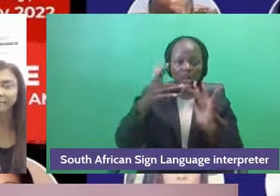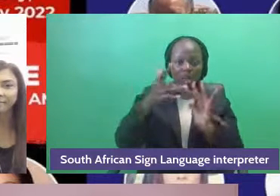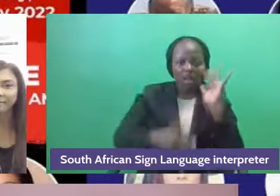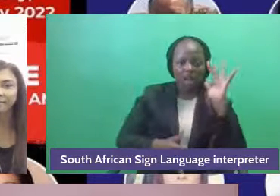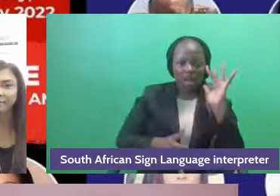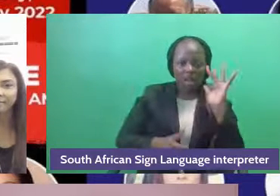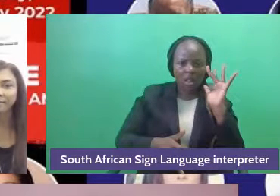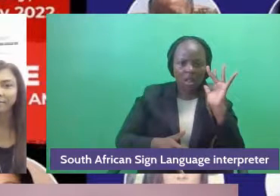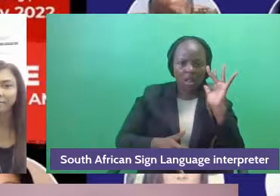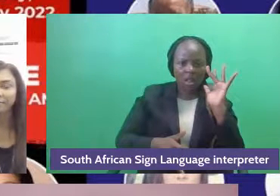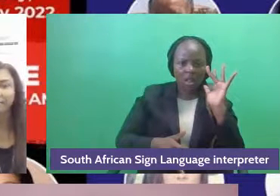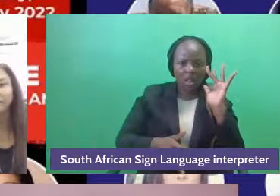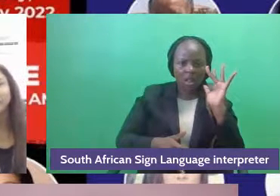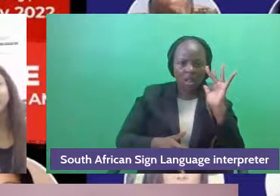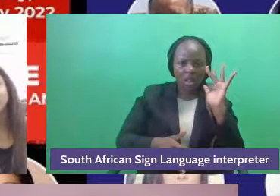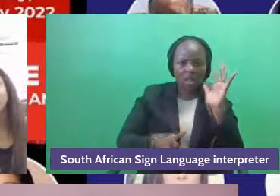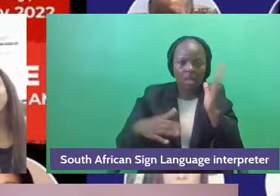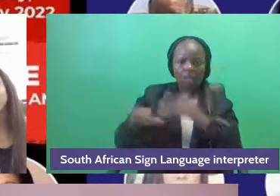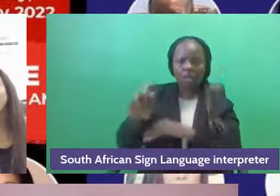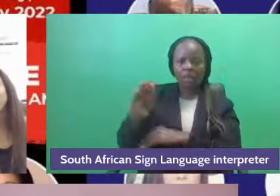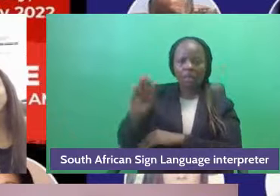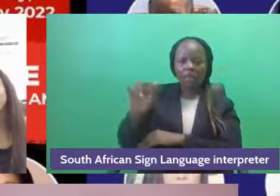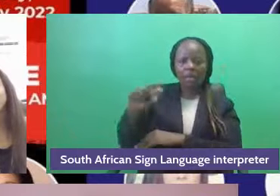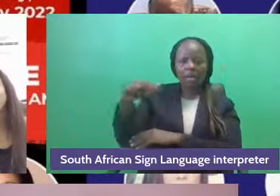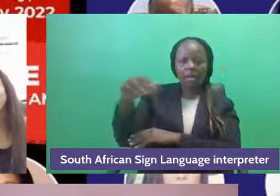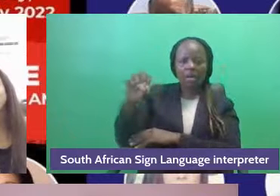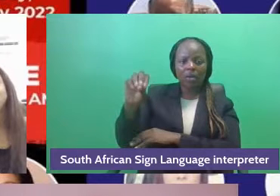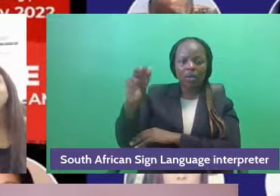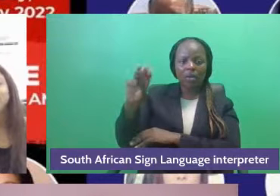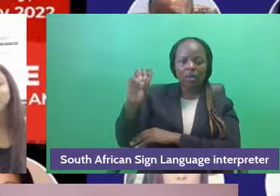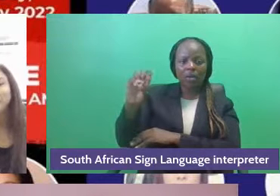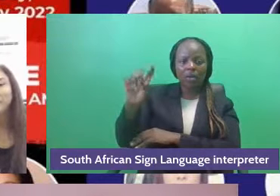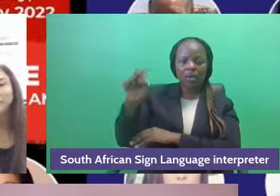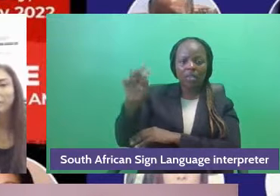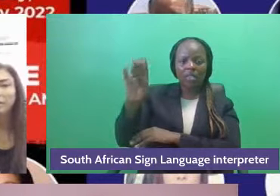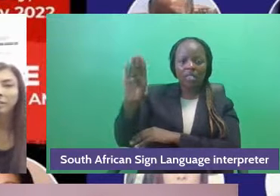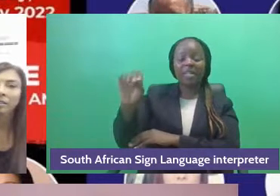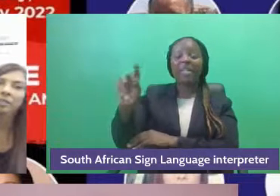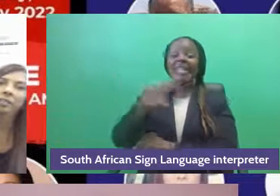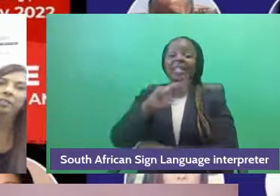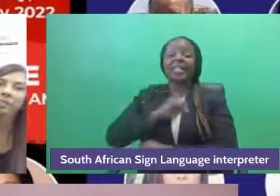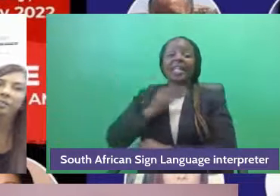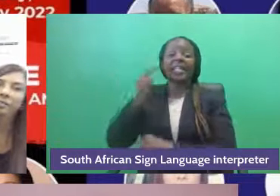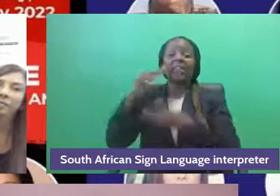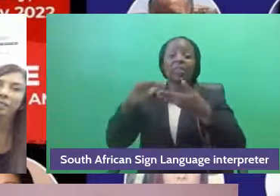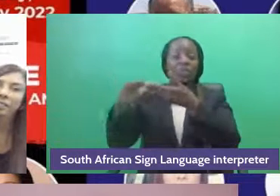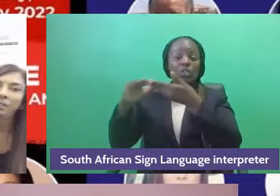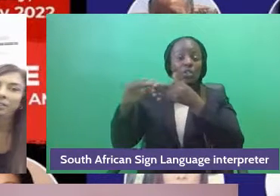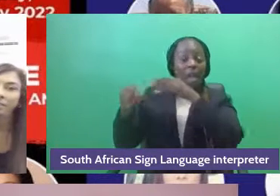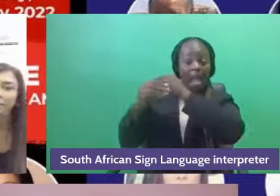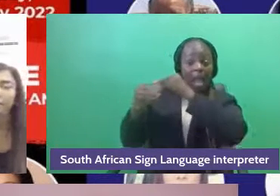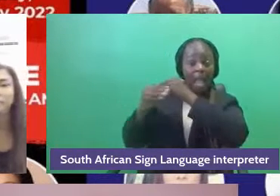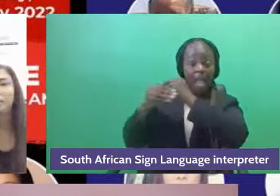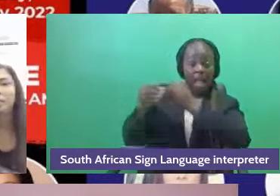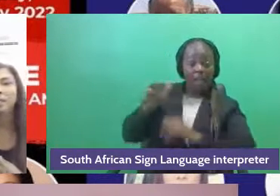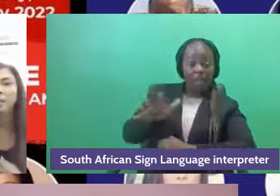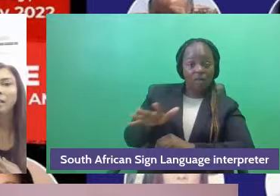I think Bakama TV, KZNDA, if there's anything that you'd like to add in before we close the